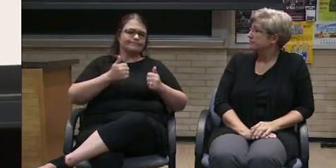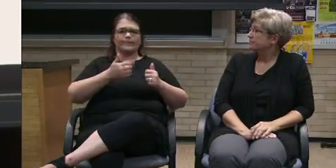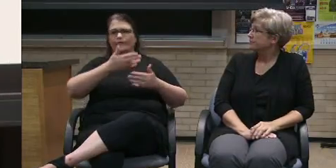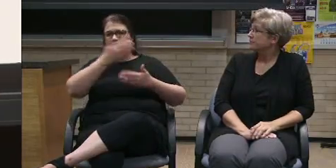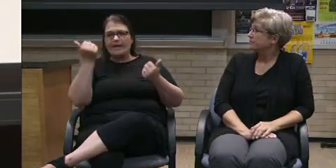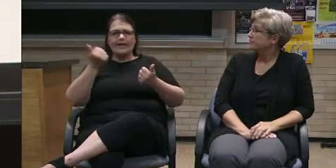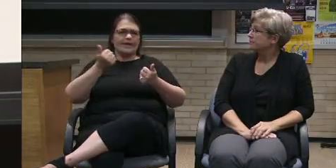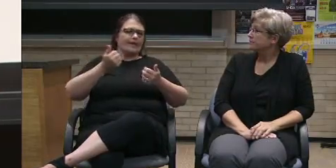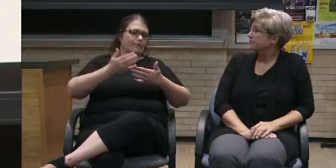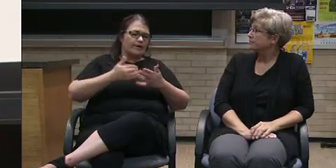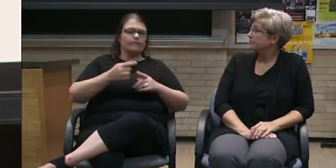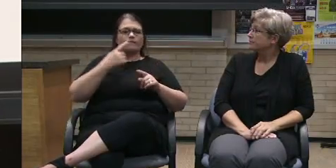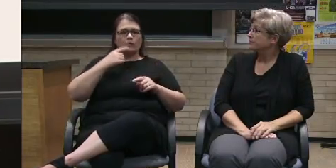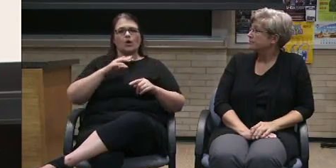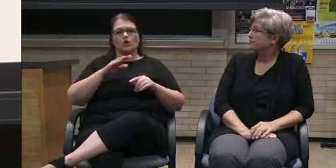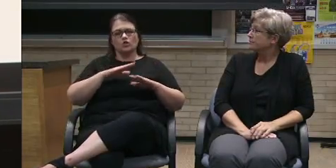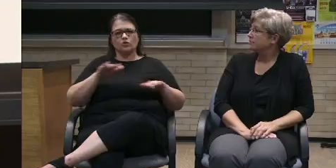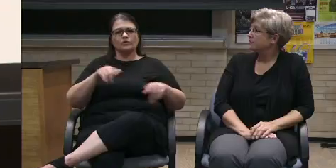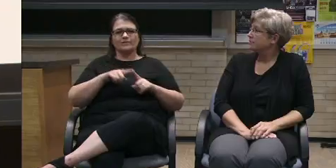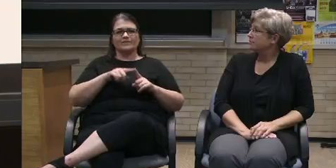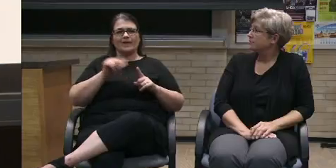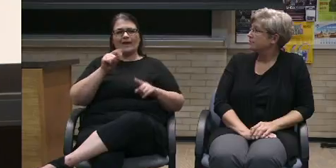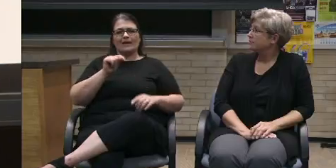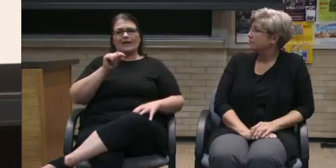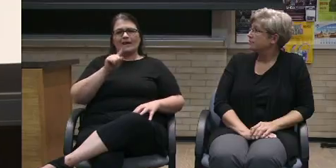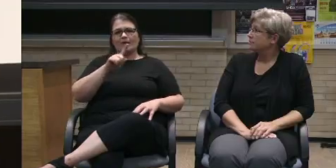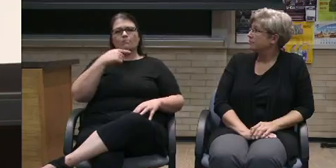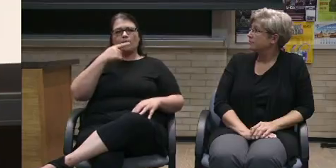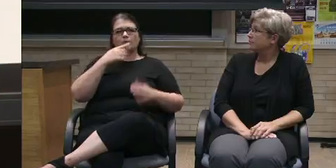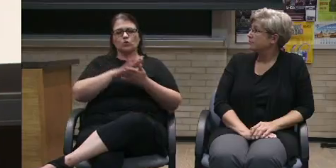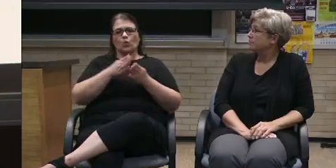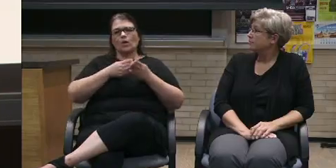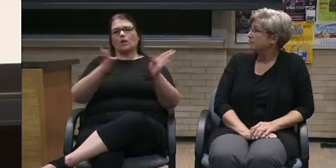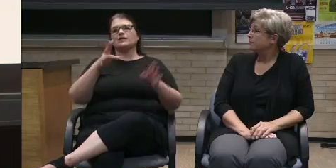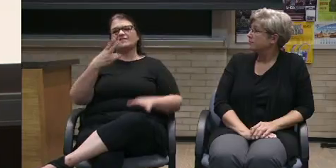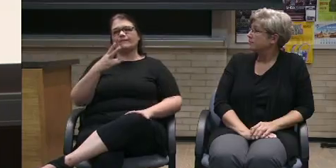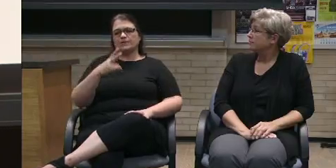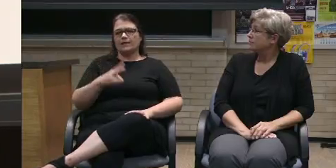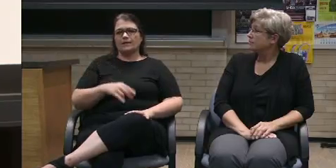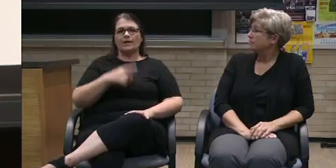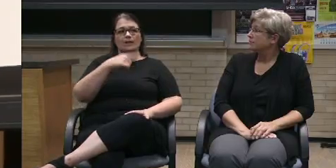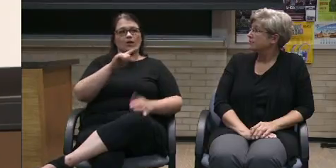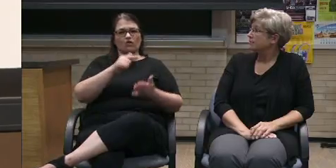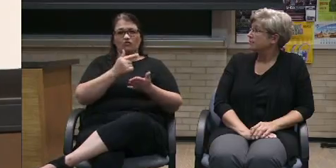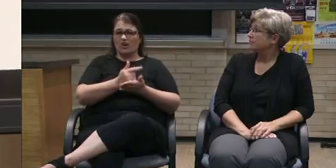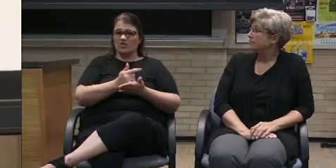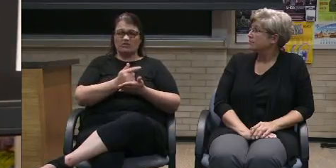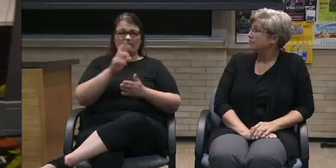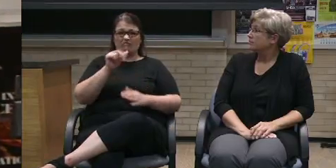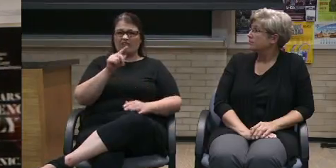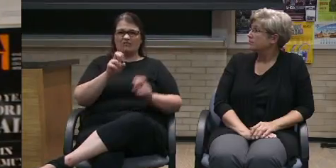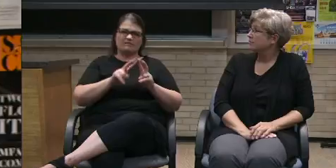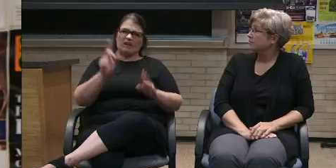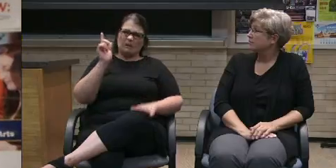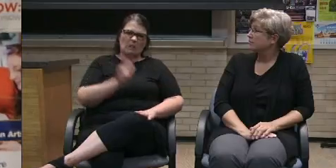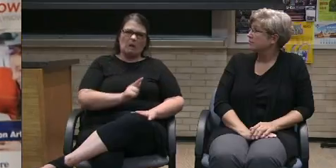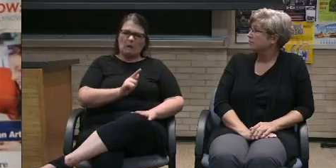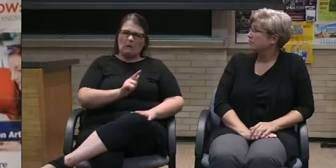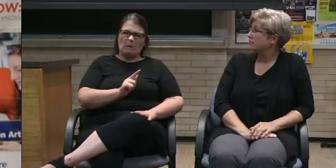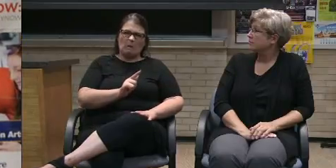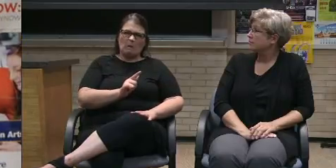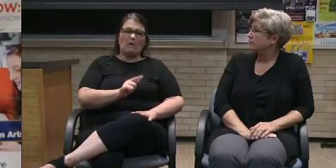The public schools in Rochester at the time had a 37% graduation rate. And if you're an African-American male, the graduation rate